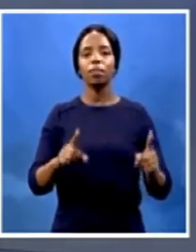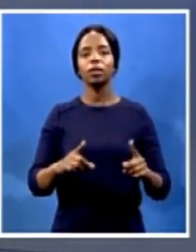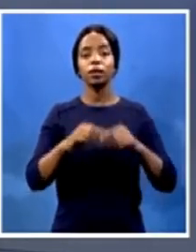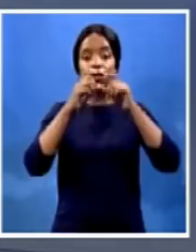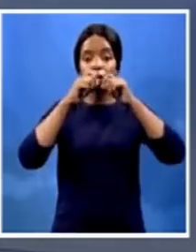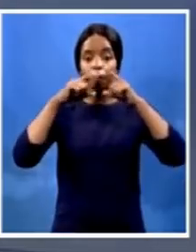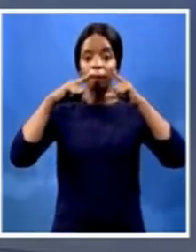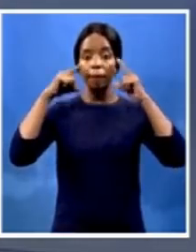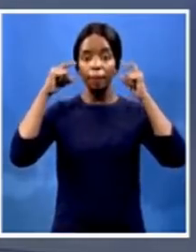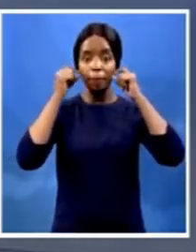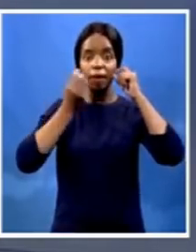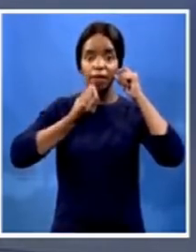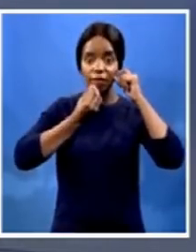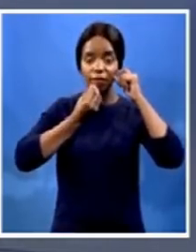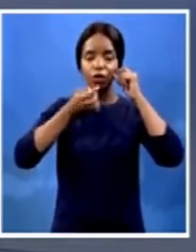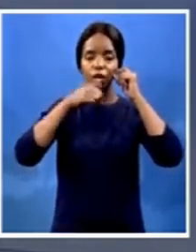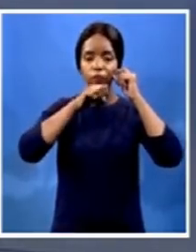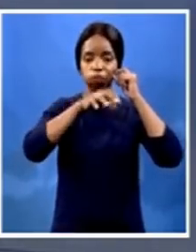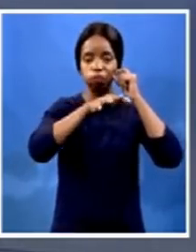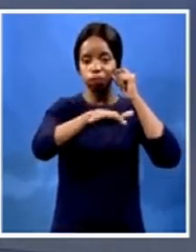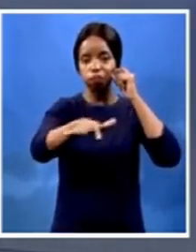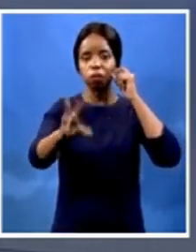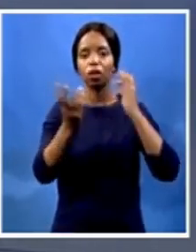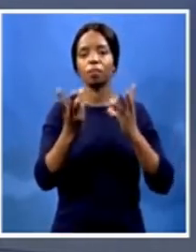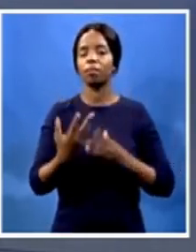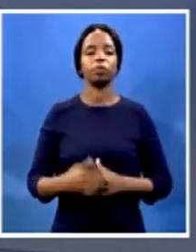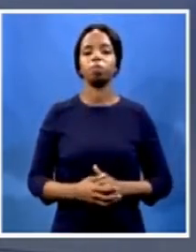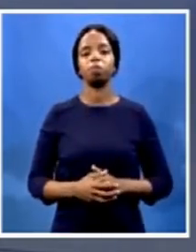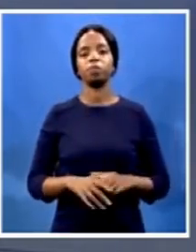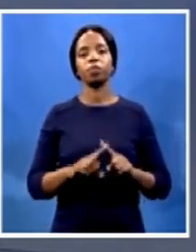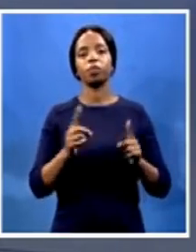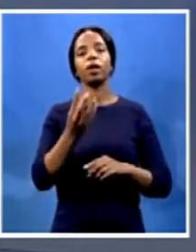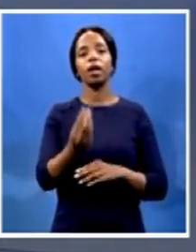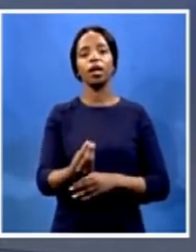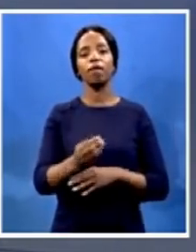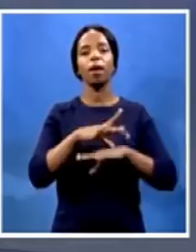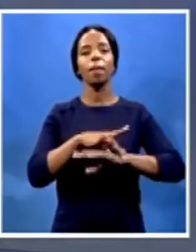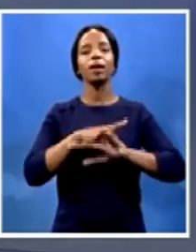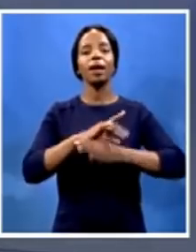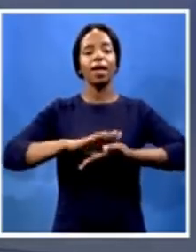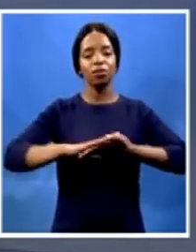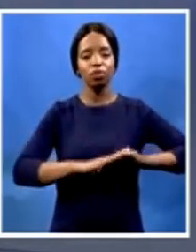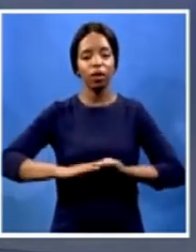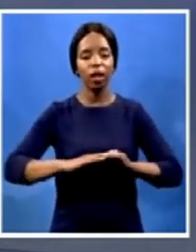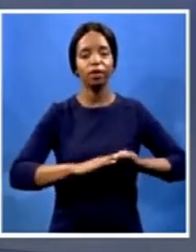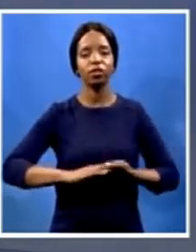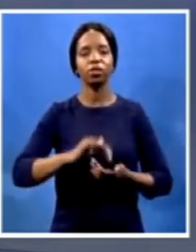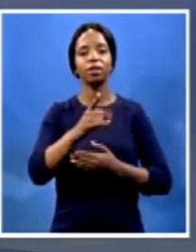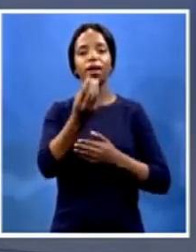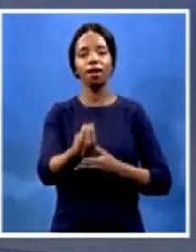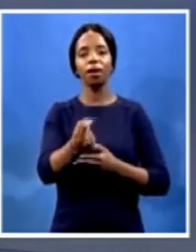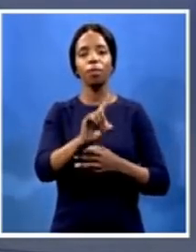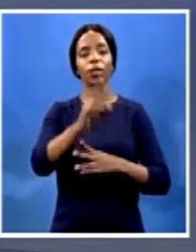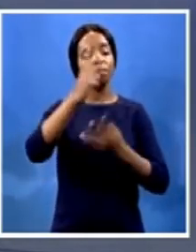Islamic Medical Association. They're spearheading a project to ensure that ordinary South Africans have access to this